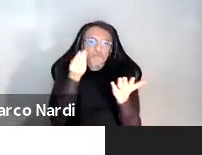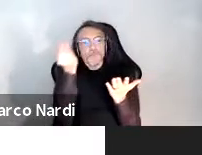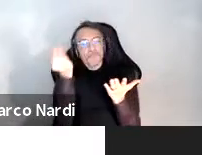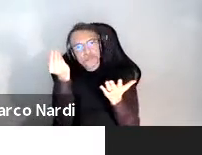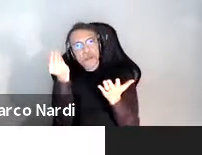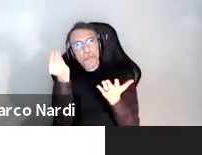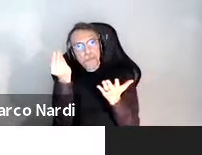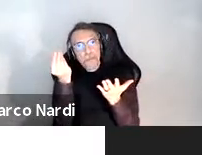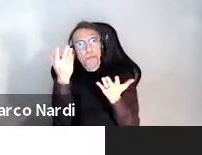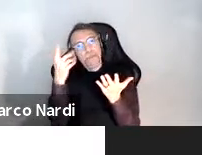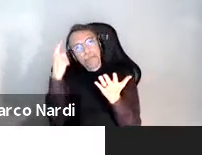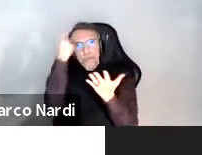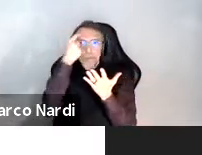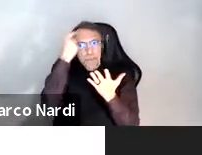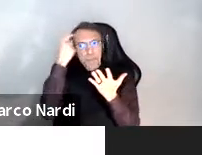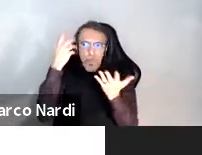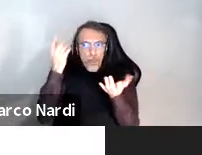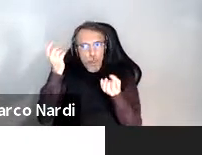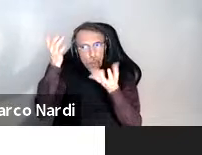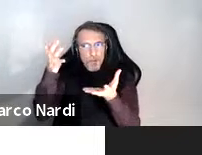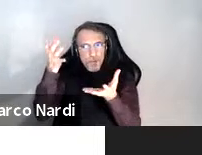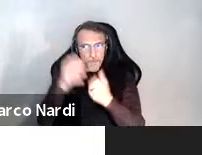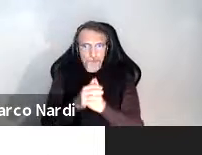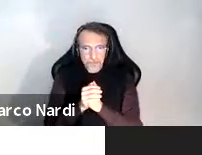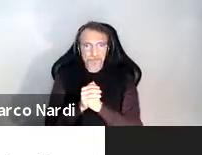with some few thoughts. Now,